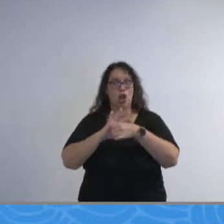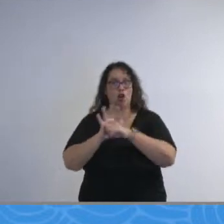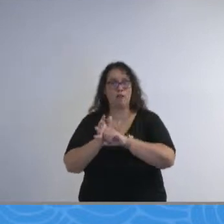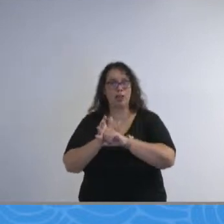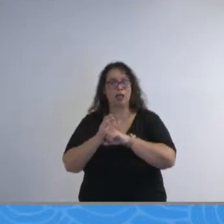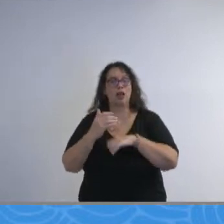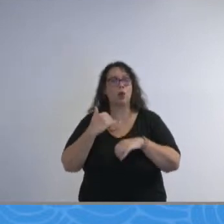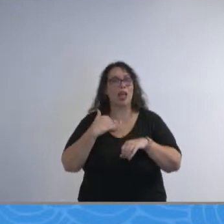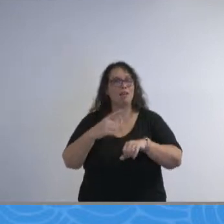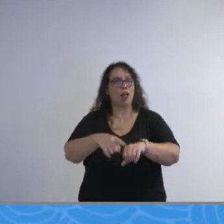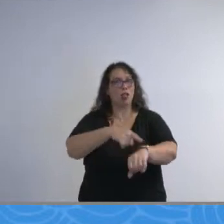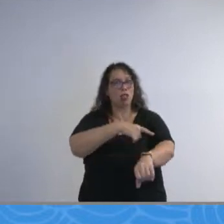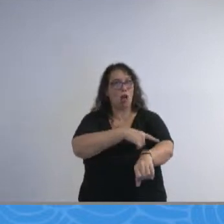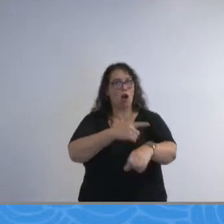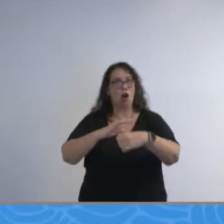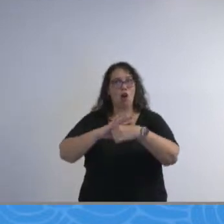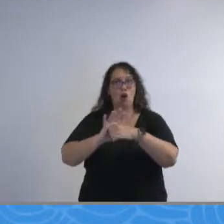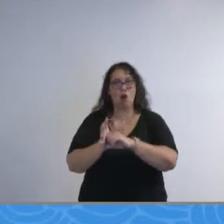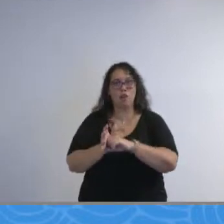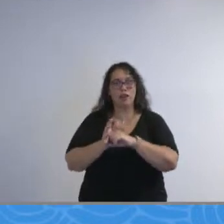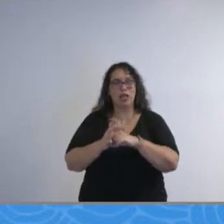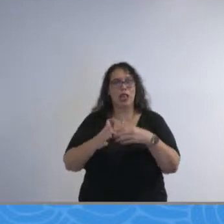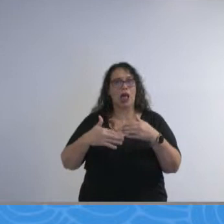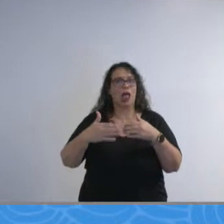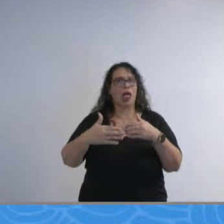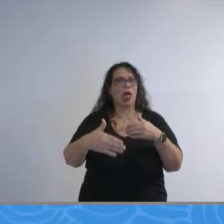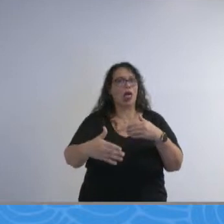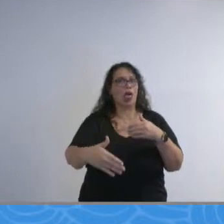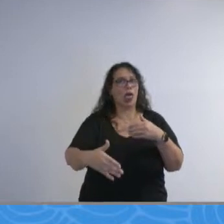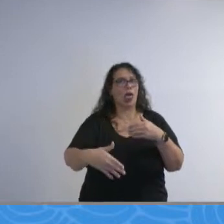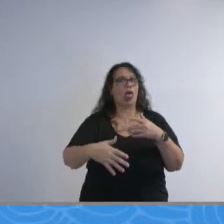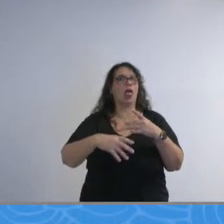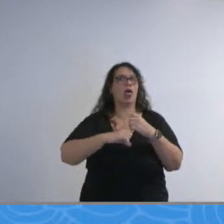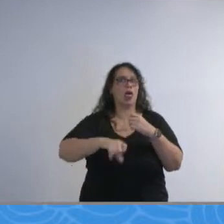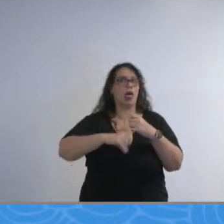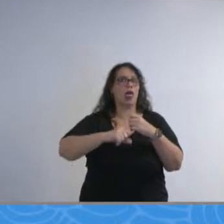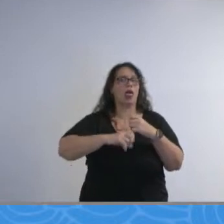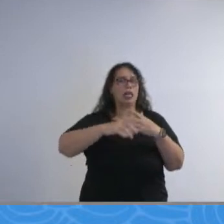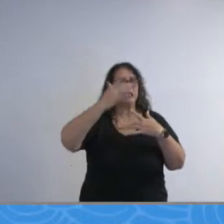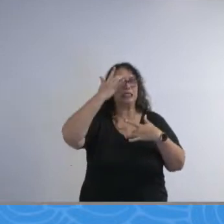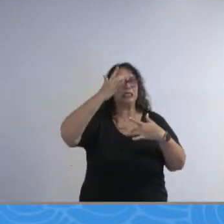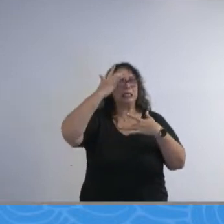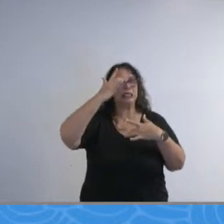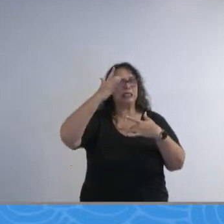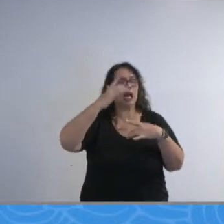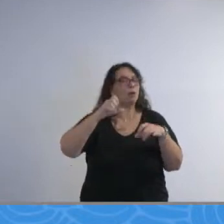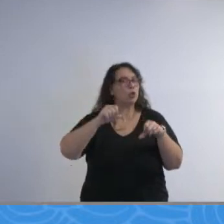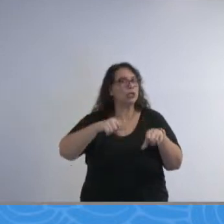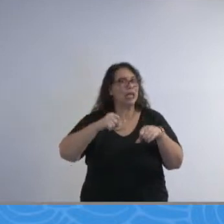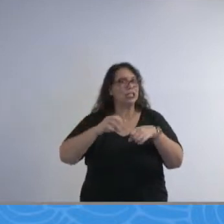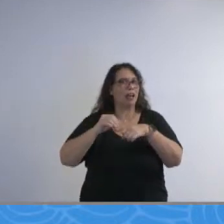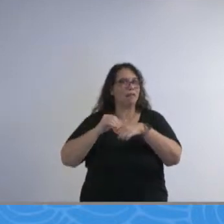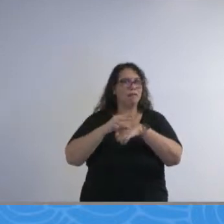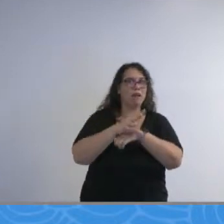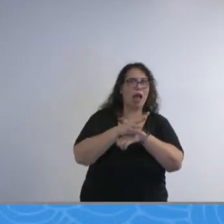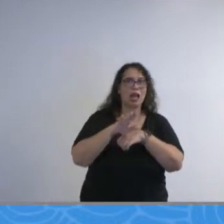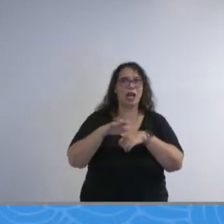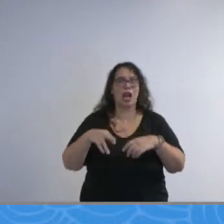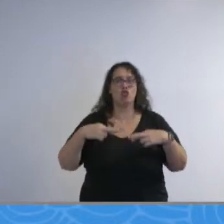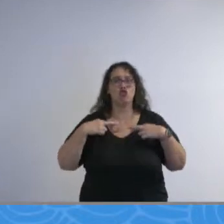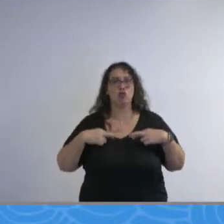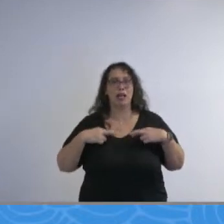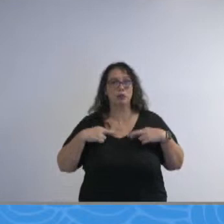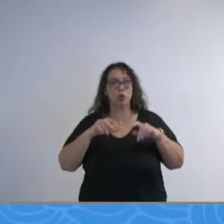long COVID, lingering effects of the virus that can potentially affect a child's